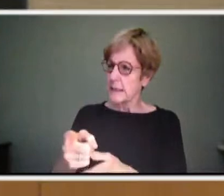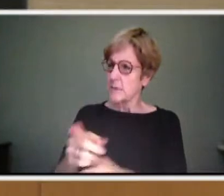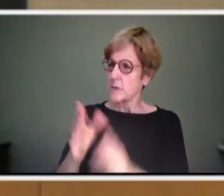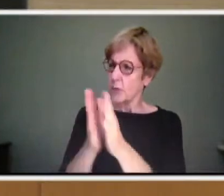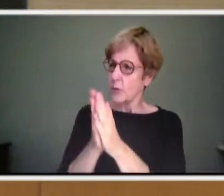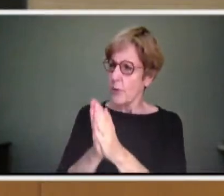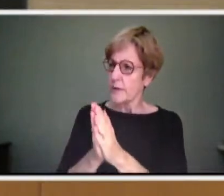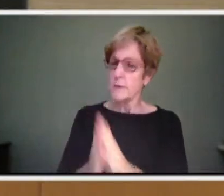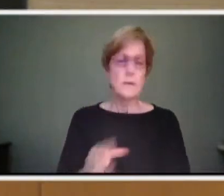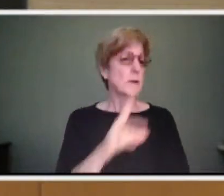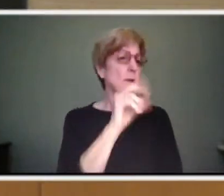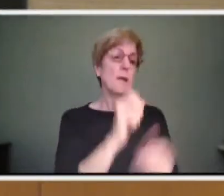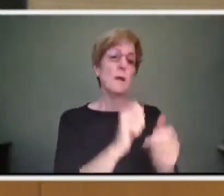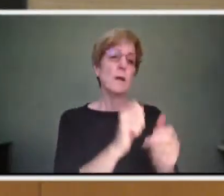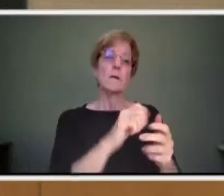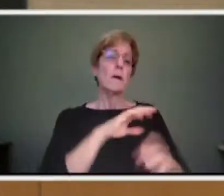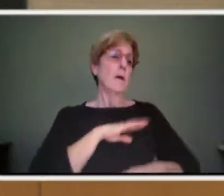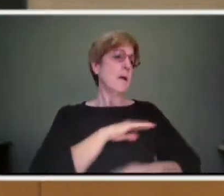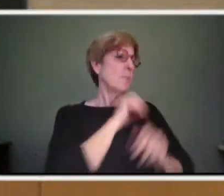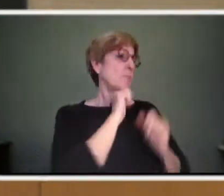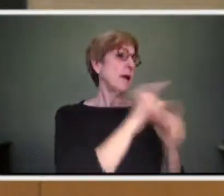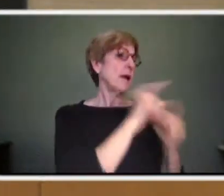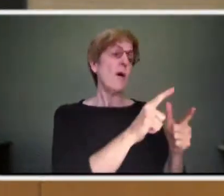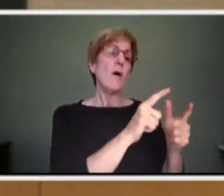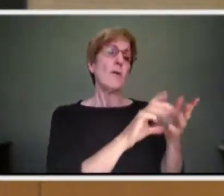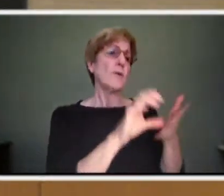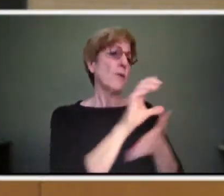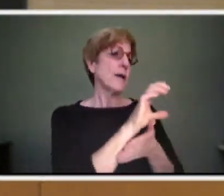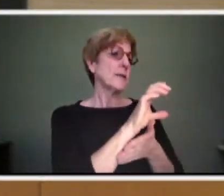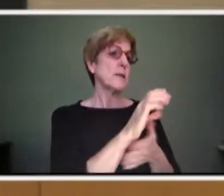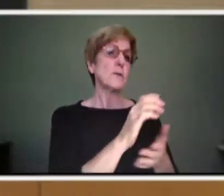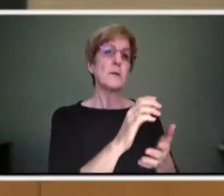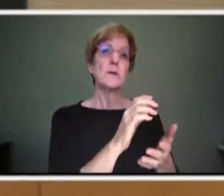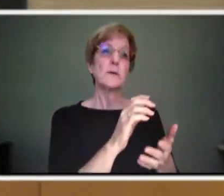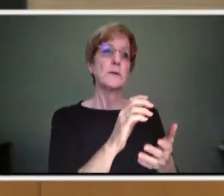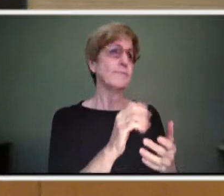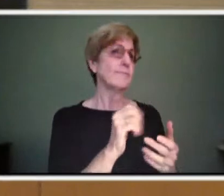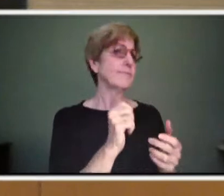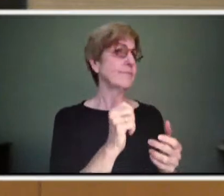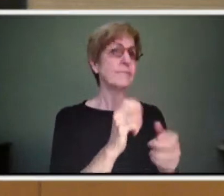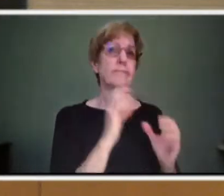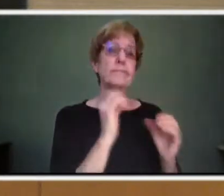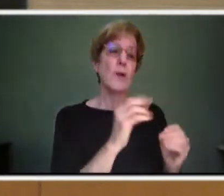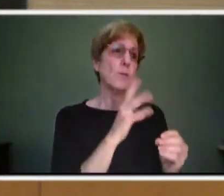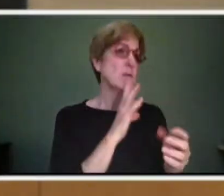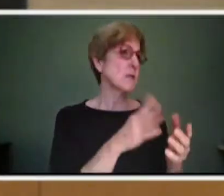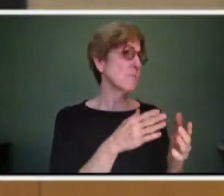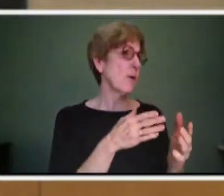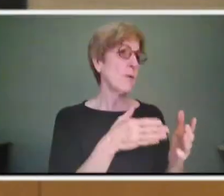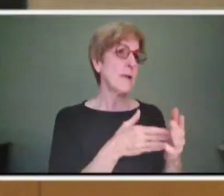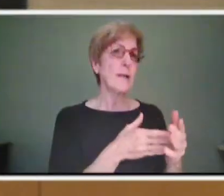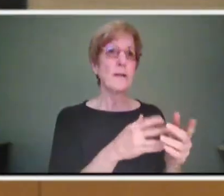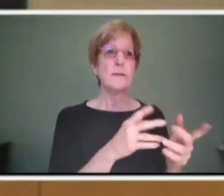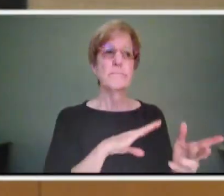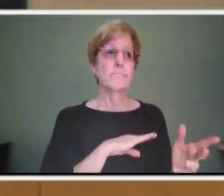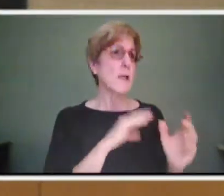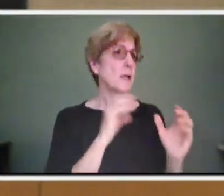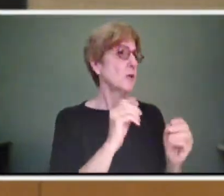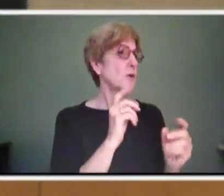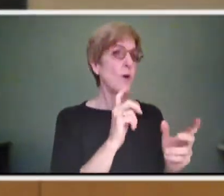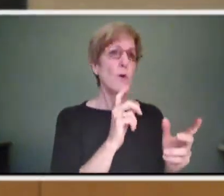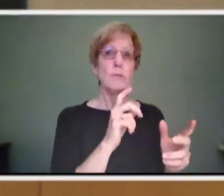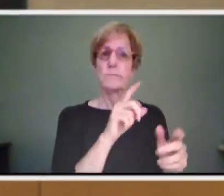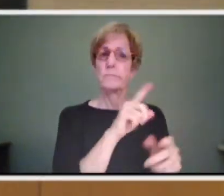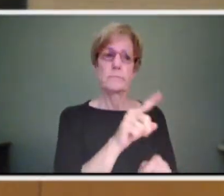met all the criteria that we have. No opposition at the hearing, zoning committee recommendation for approval. No changes after zoning committee. It's a